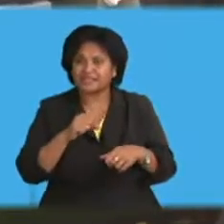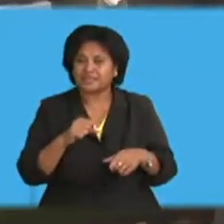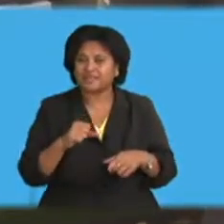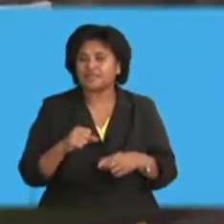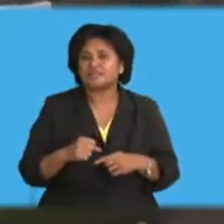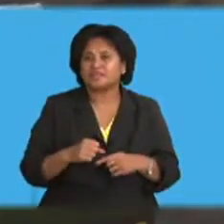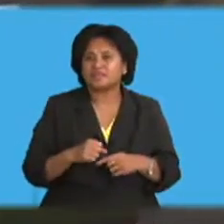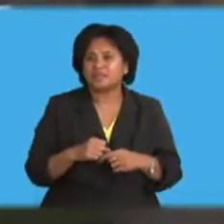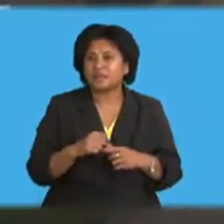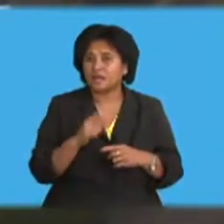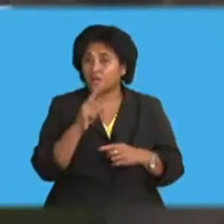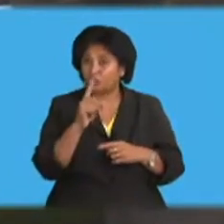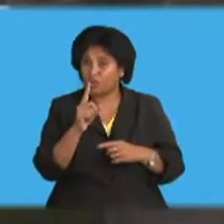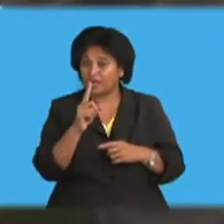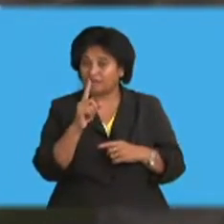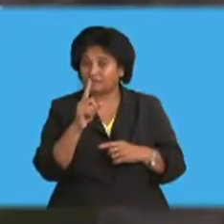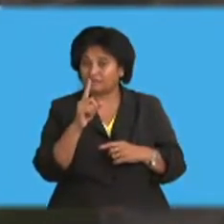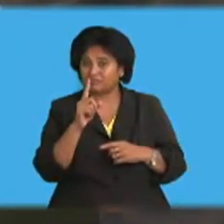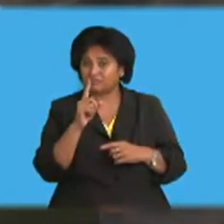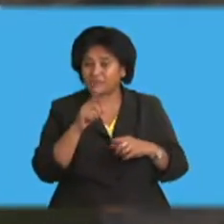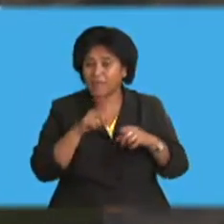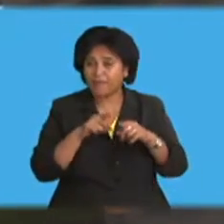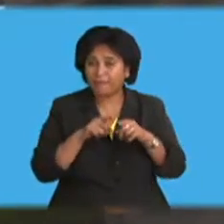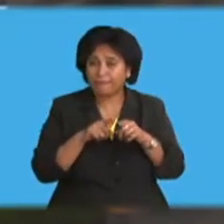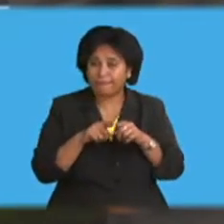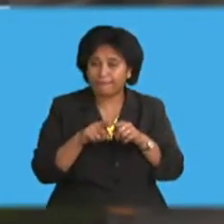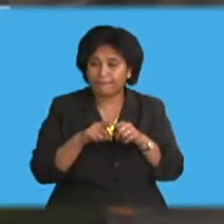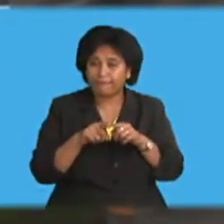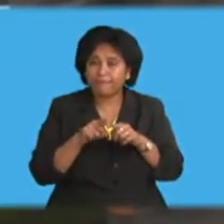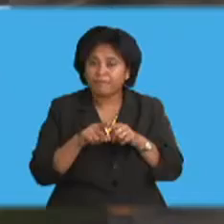and one of the